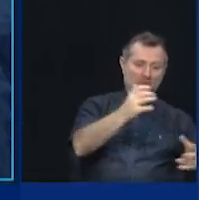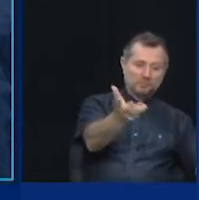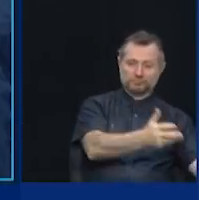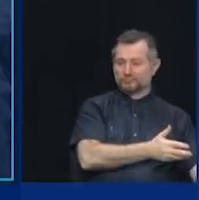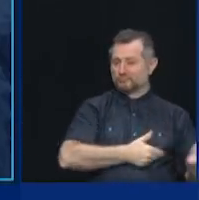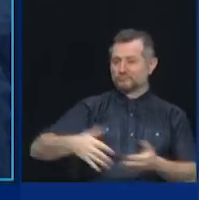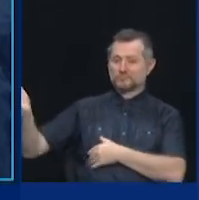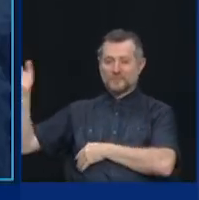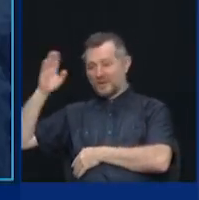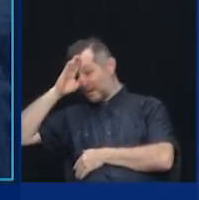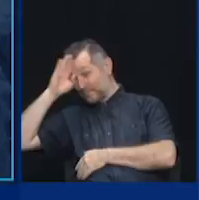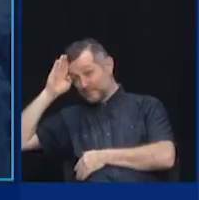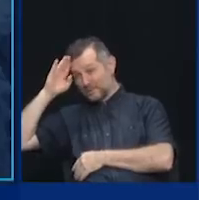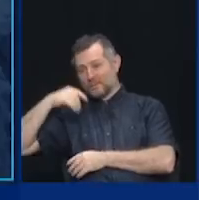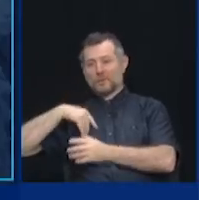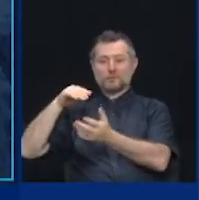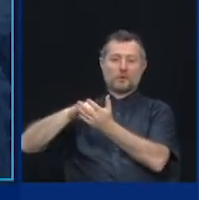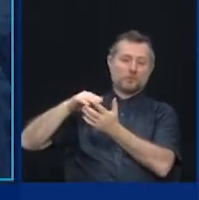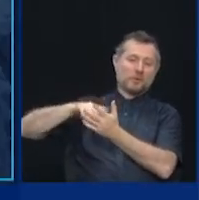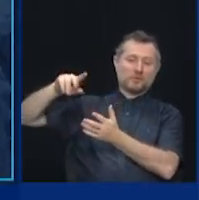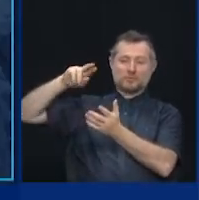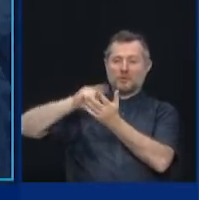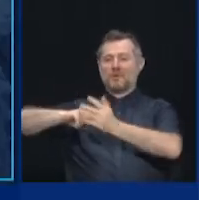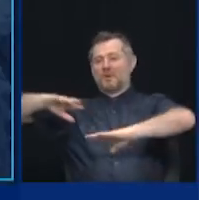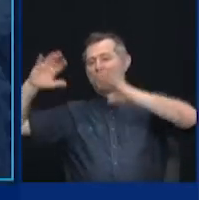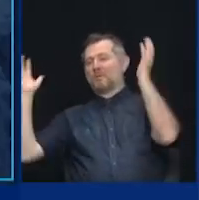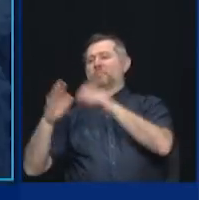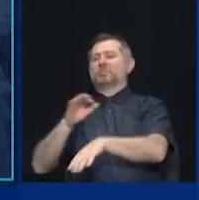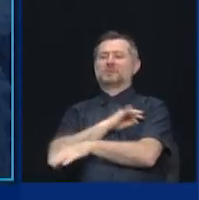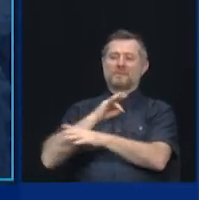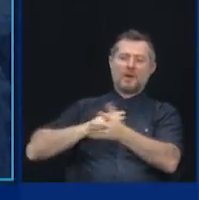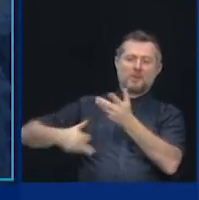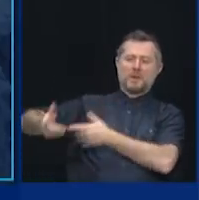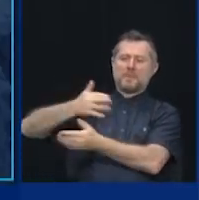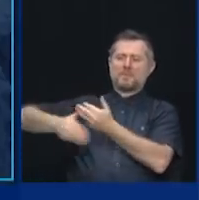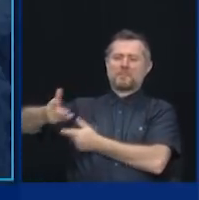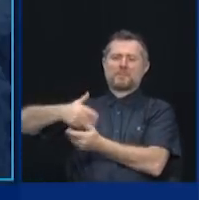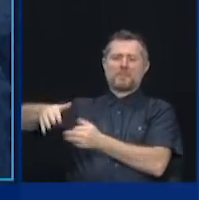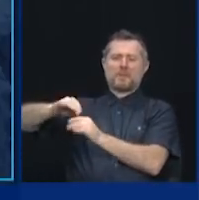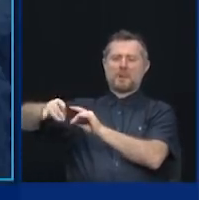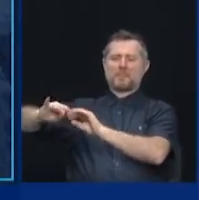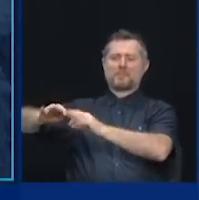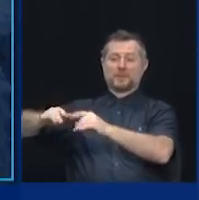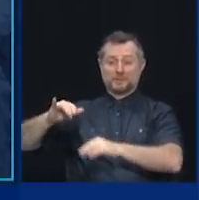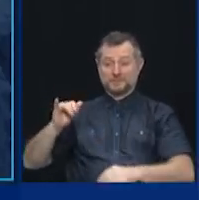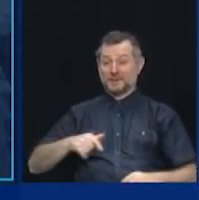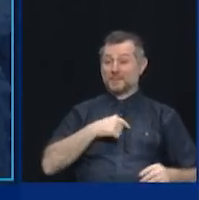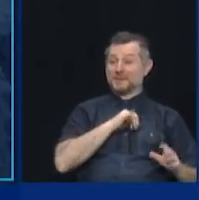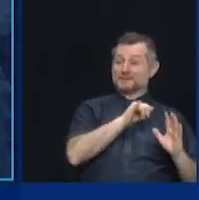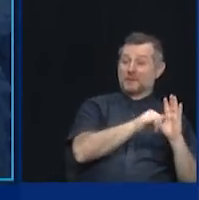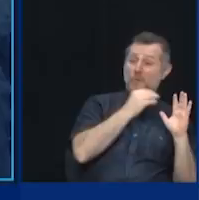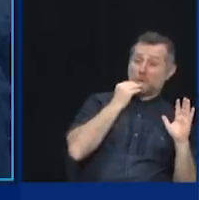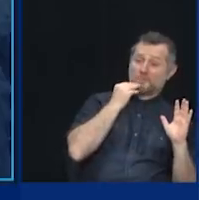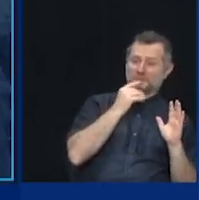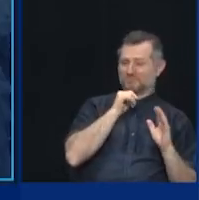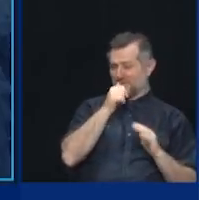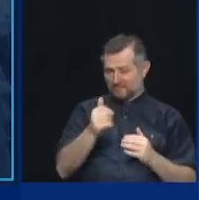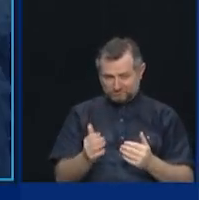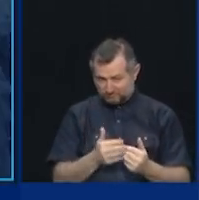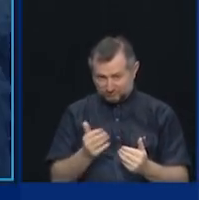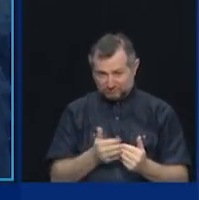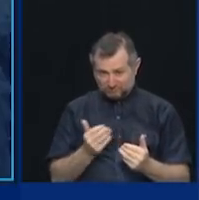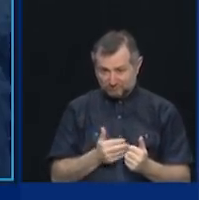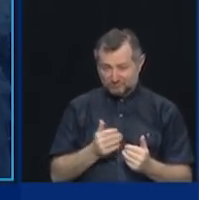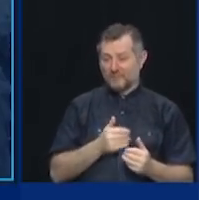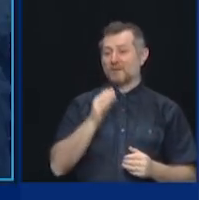there's a doctor, and there's a nurse, and there's a staff worker. So staying home isn't that easy. For society